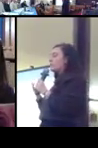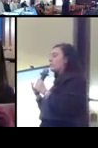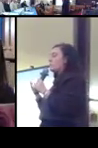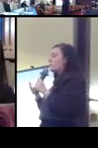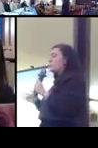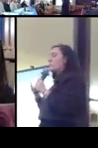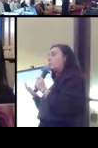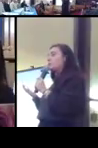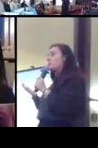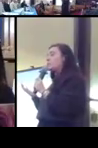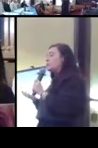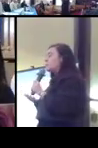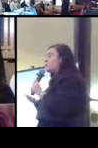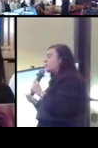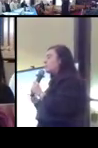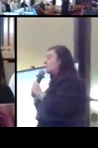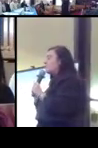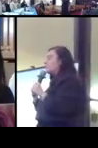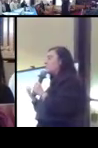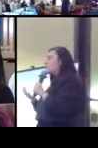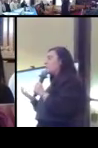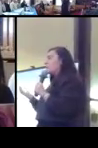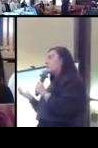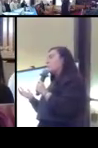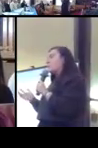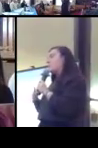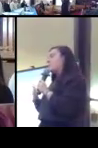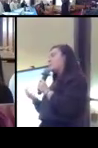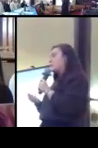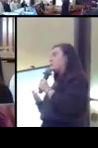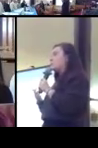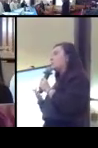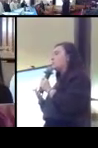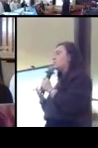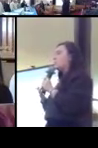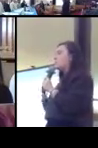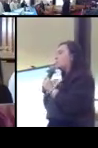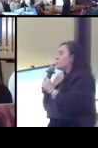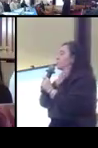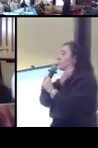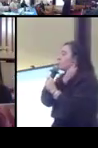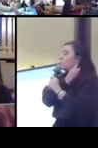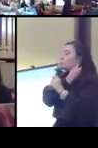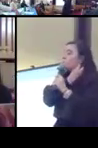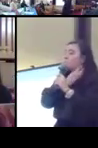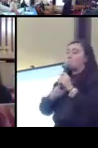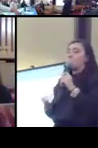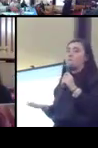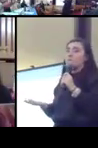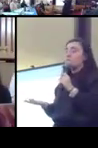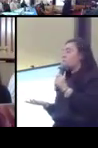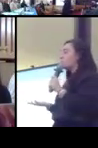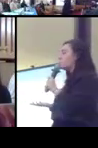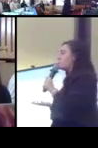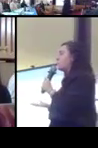but for celebration, for strategy around wayfinding, signage, and sharing the